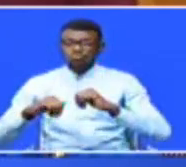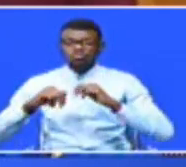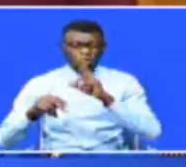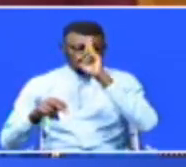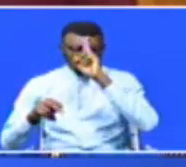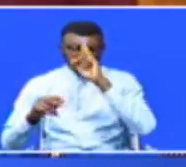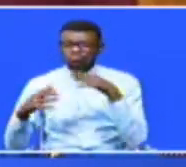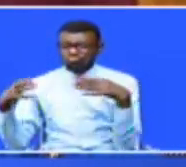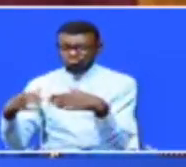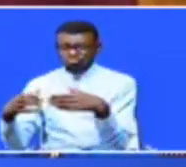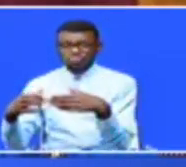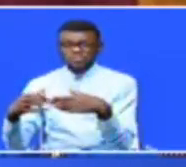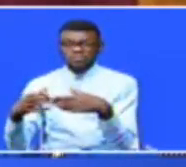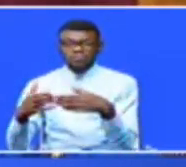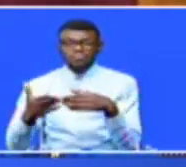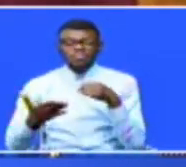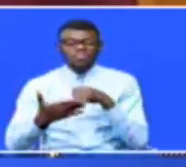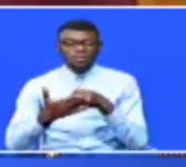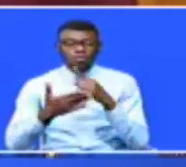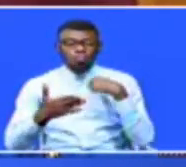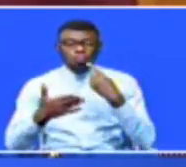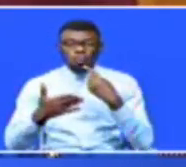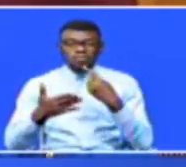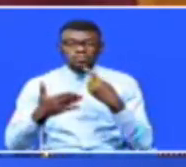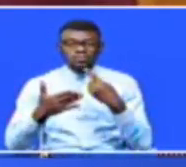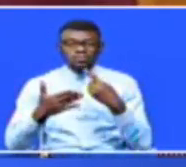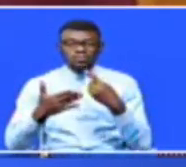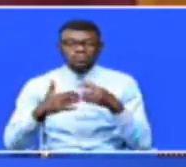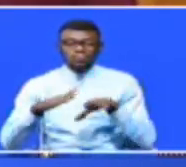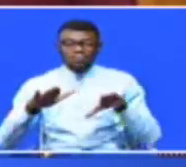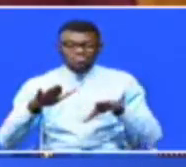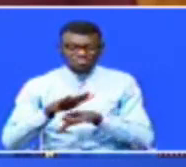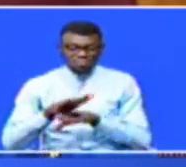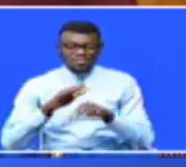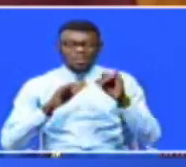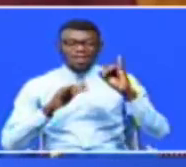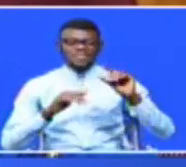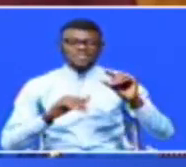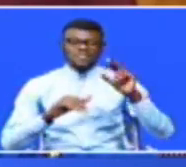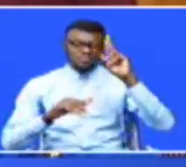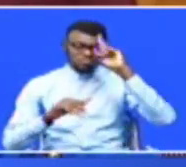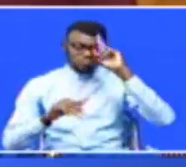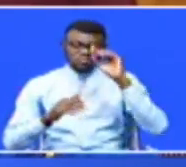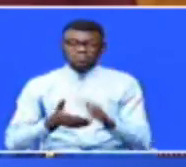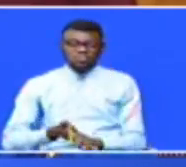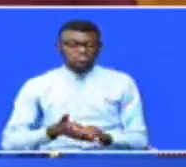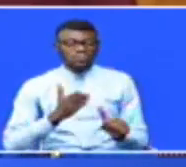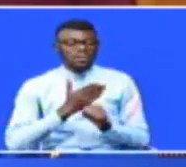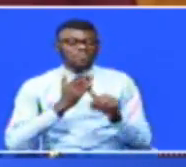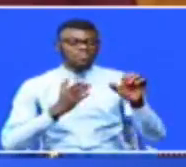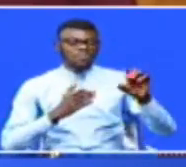officers, which include the director, the Deputy Inspector General, Mr.